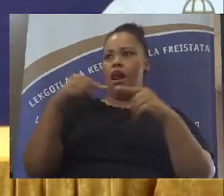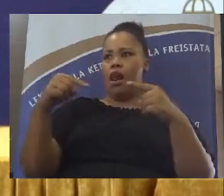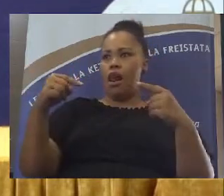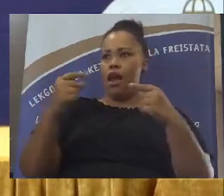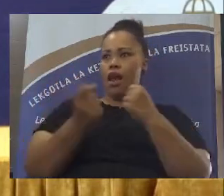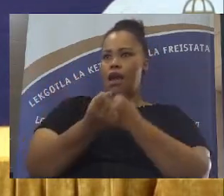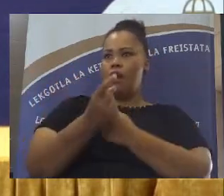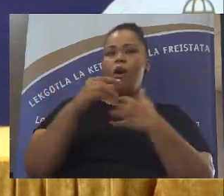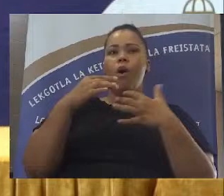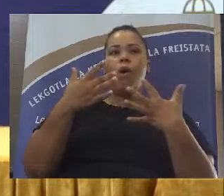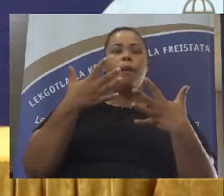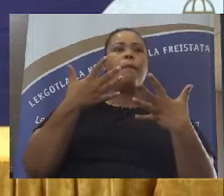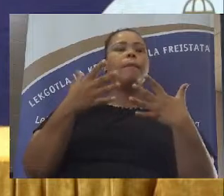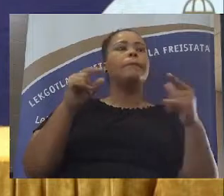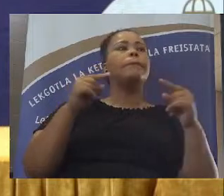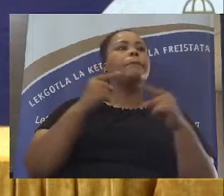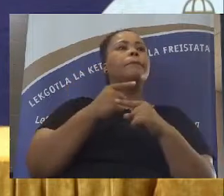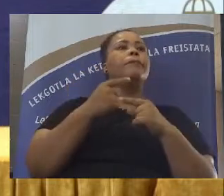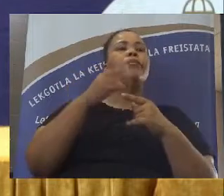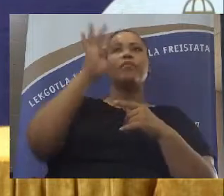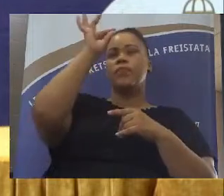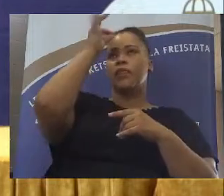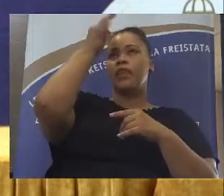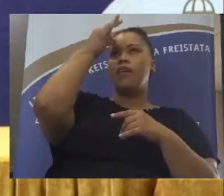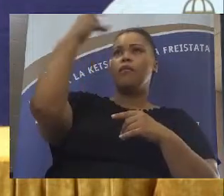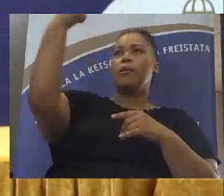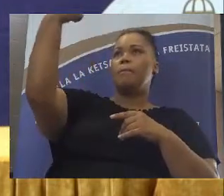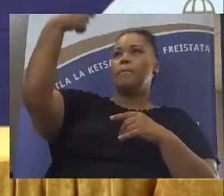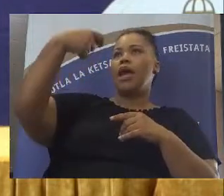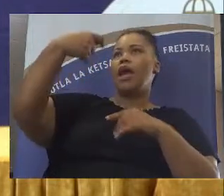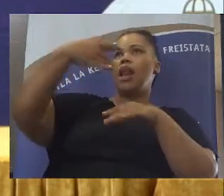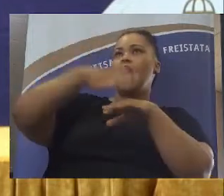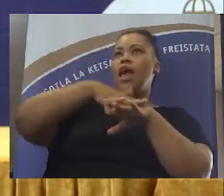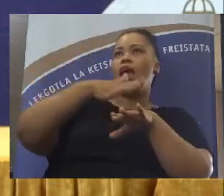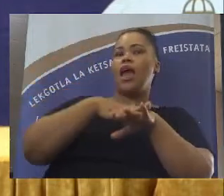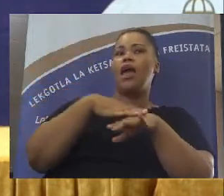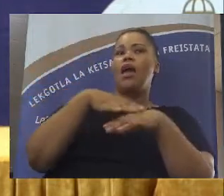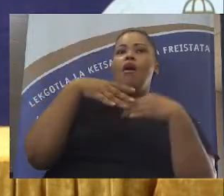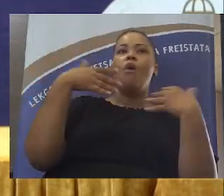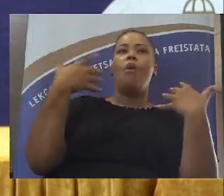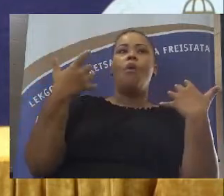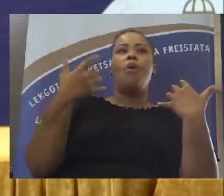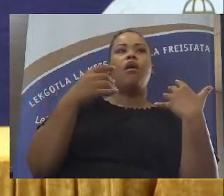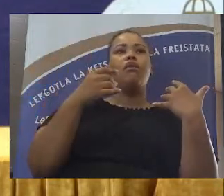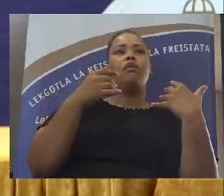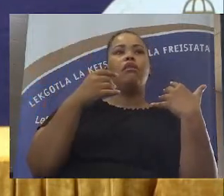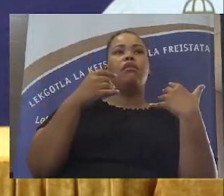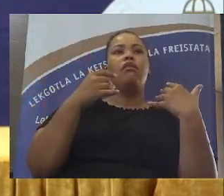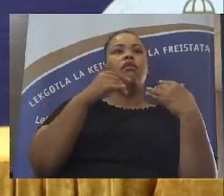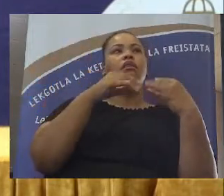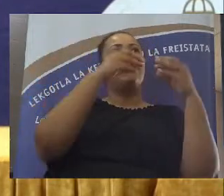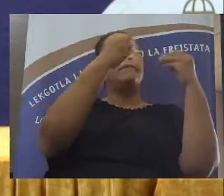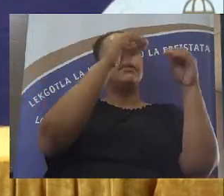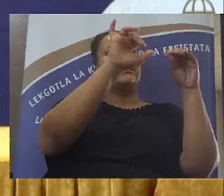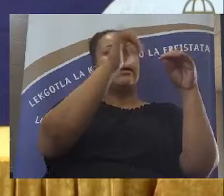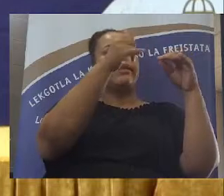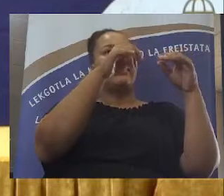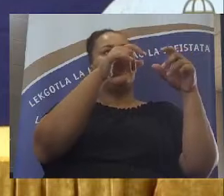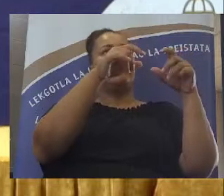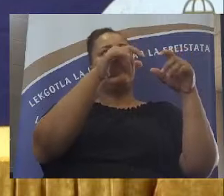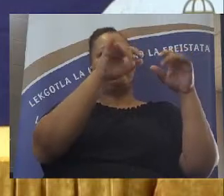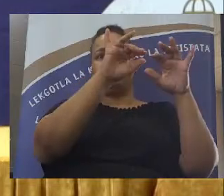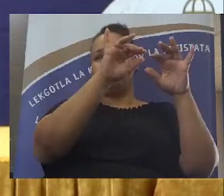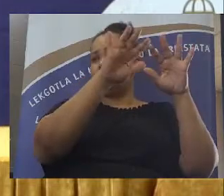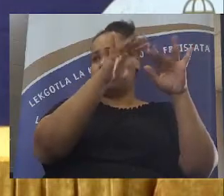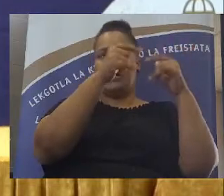if you have a dispute with government not paying you on time, or you have a dispute with another business, it can be a big business, it can